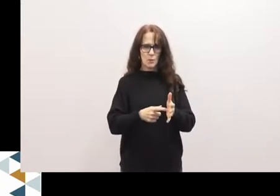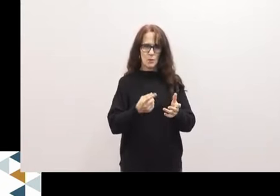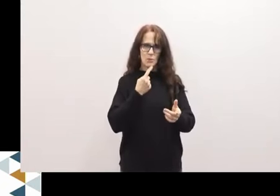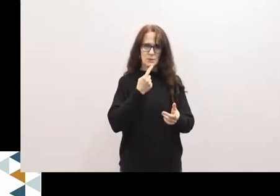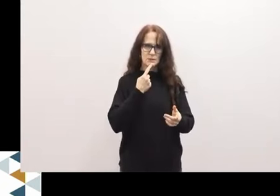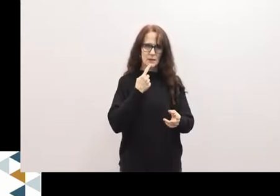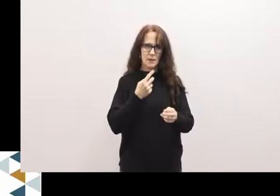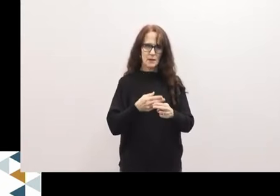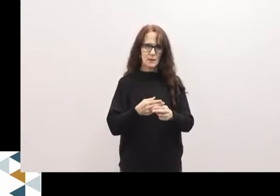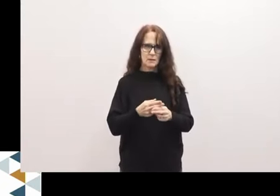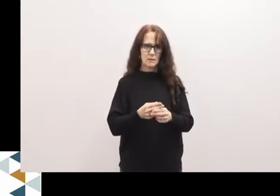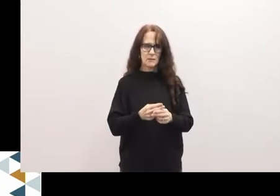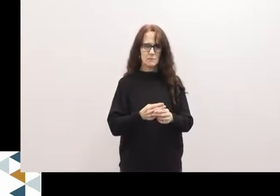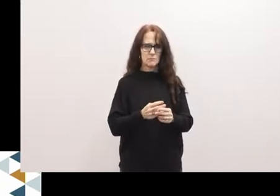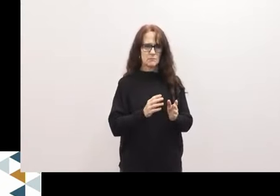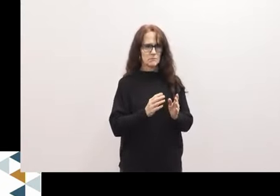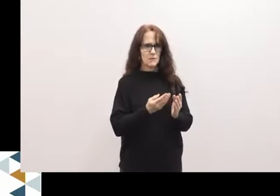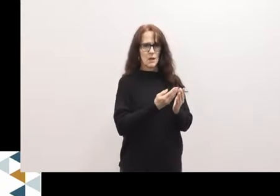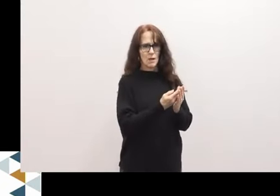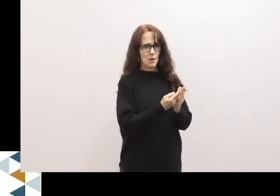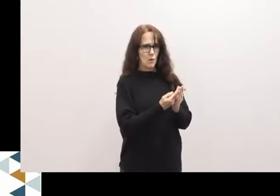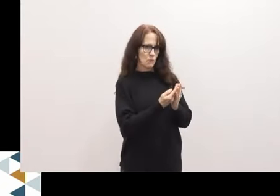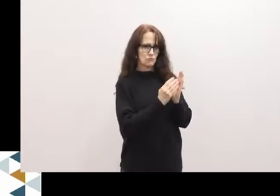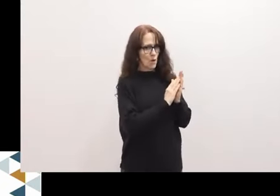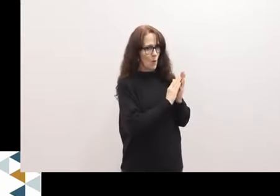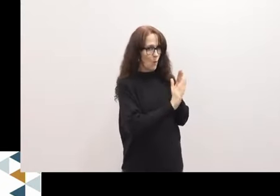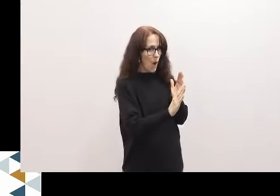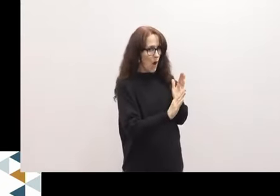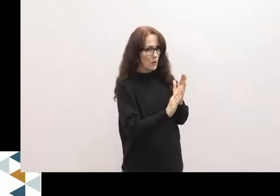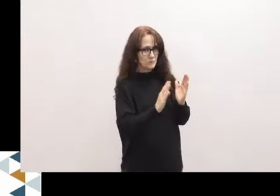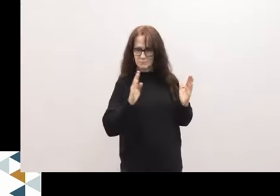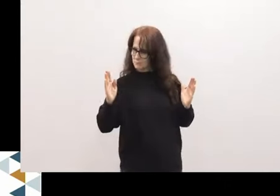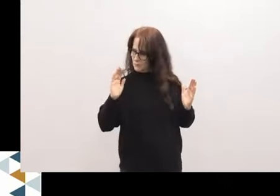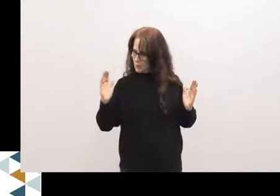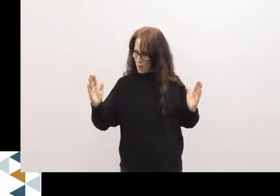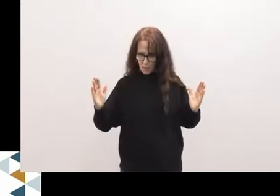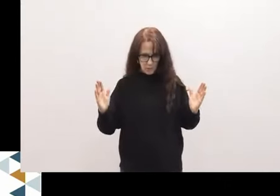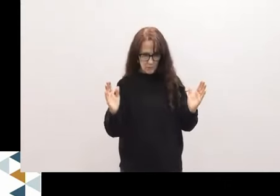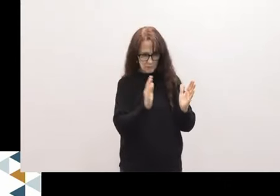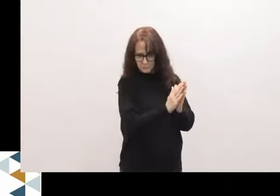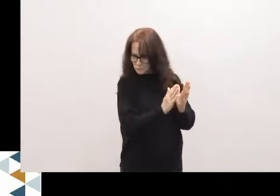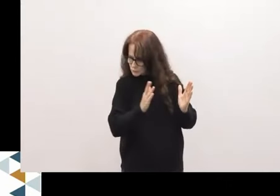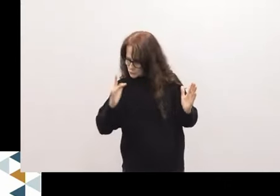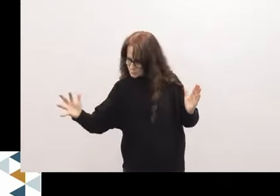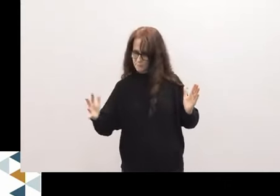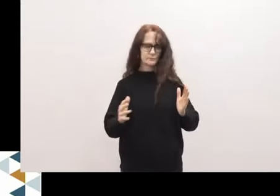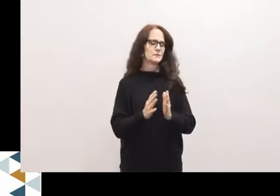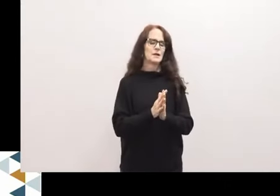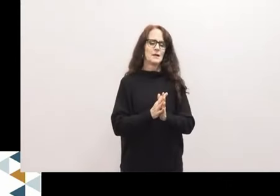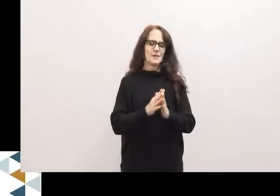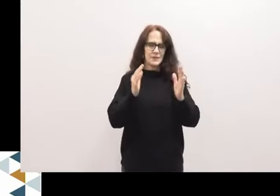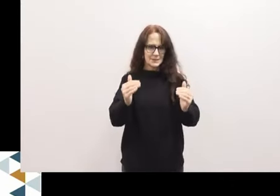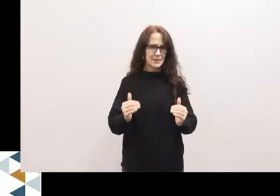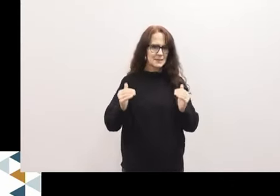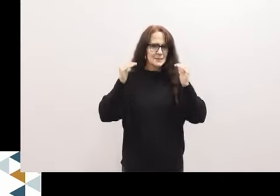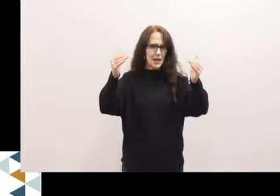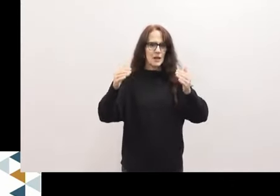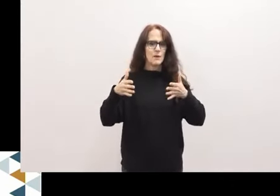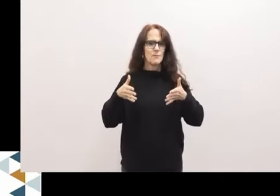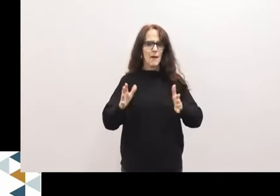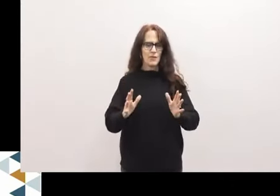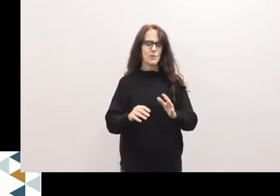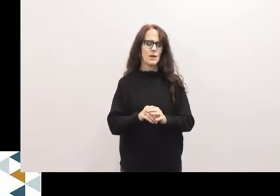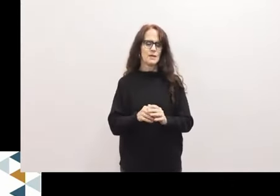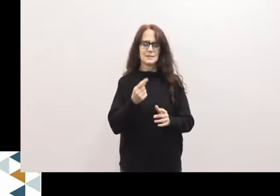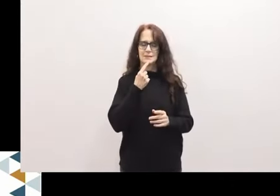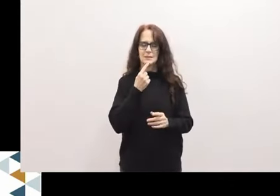a wall-to-wall. So they enter sixth grade and they've received the accelerated pathway, as well as I